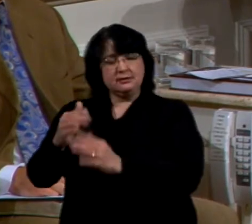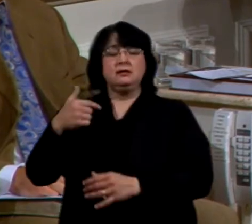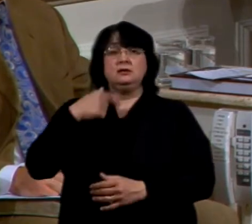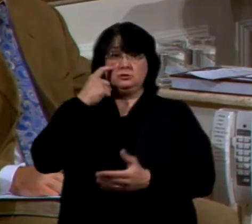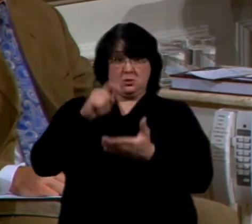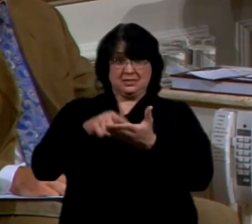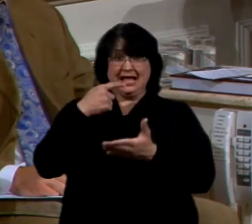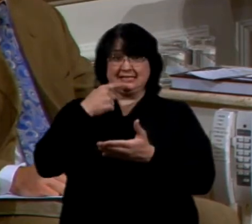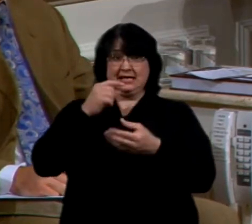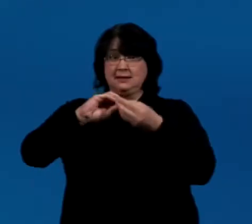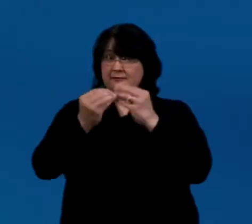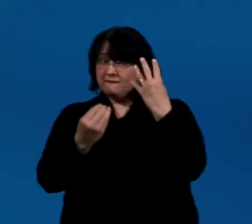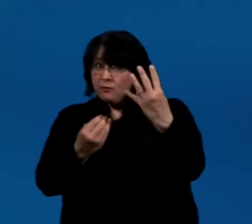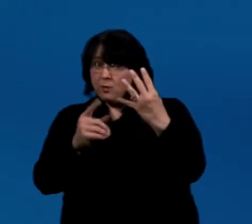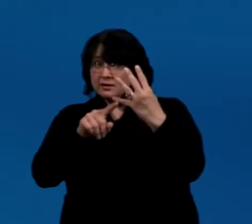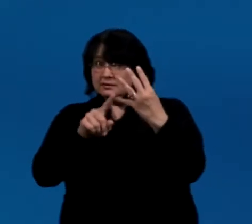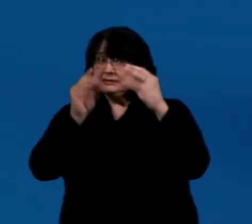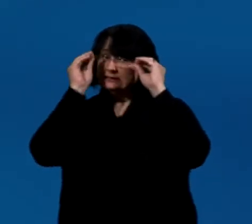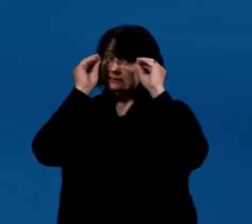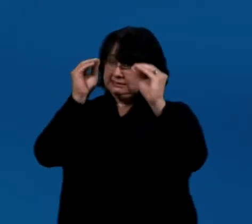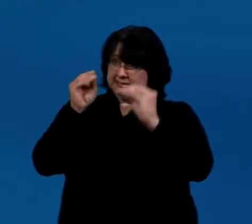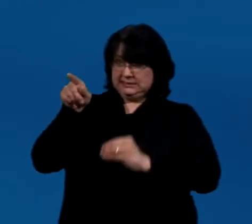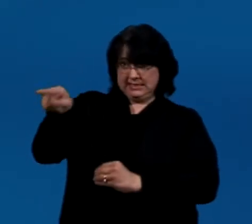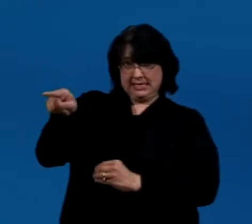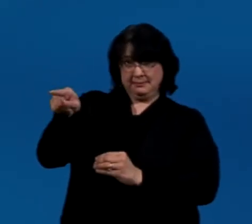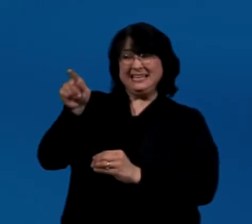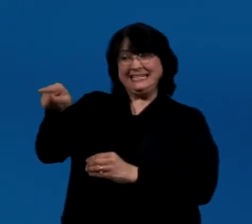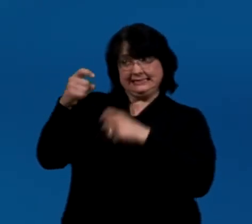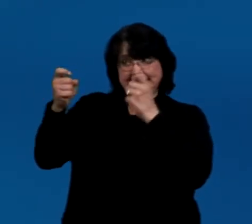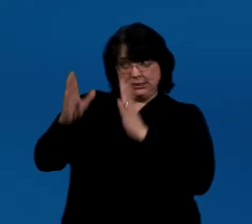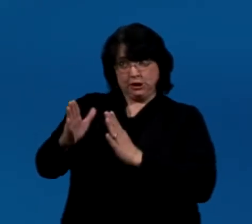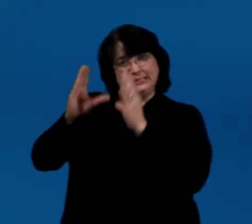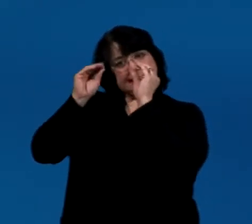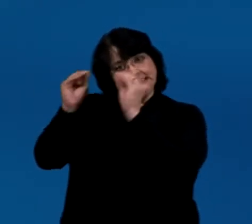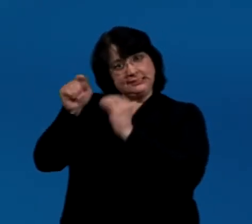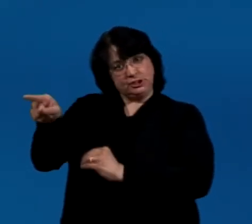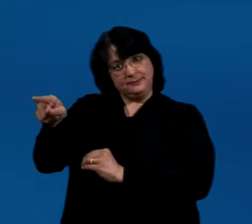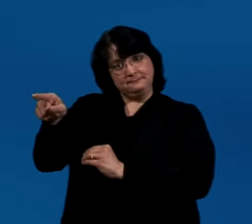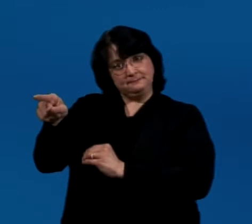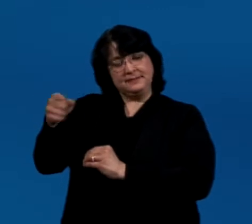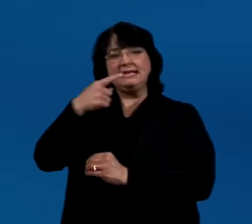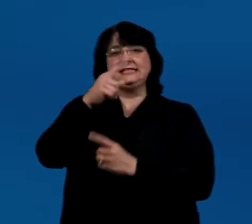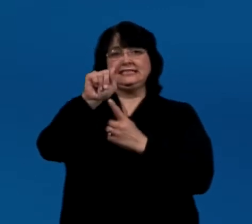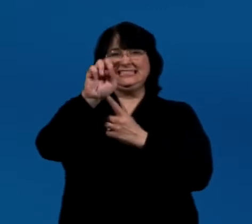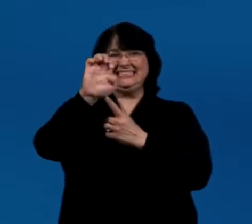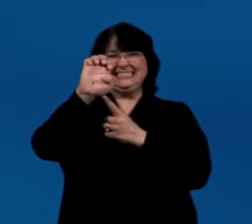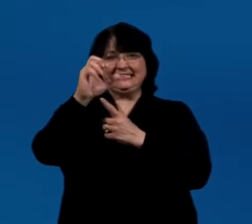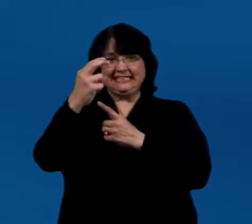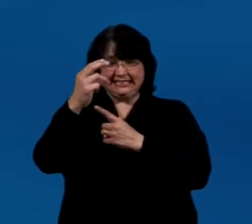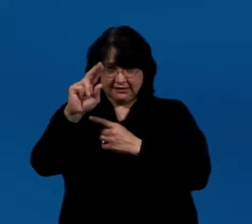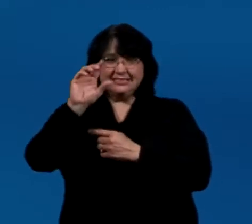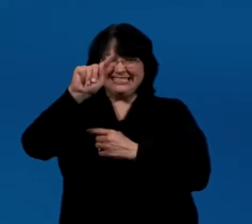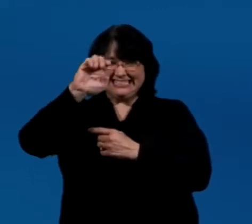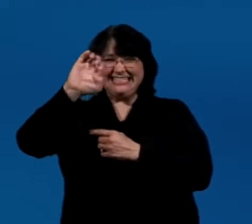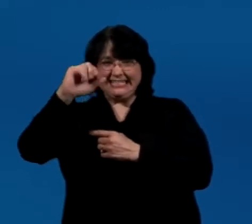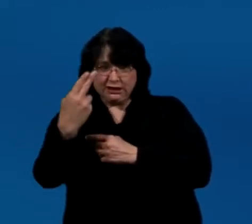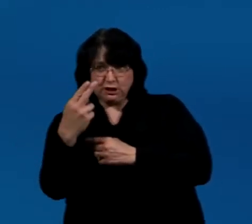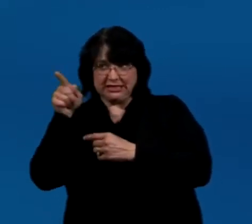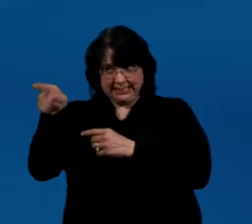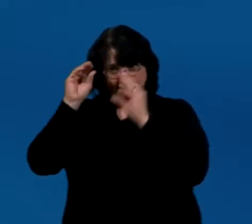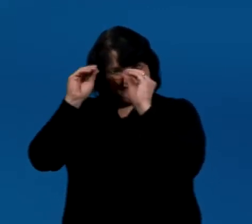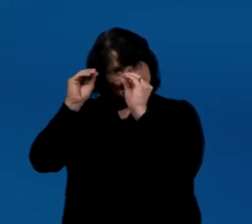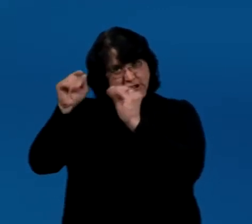said step four is teach him that he is a sinner. Teach him. Notice I said teach him that he is a